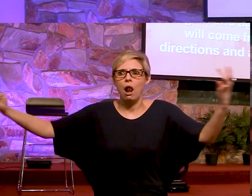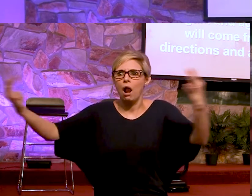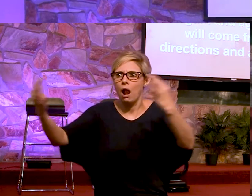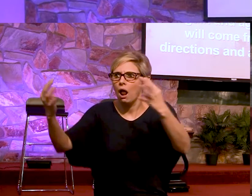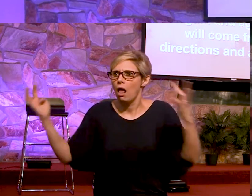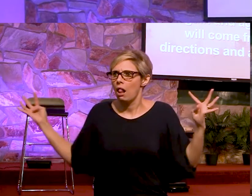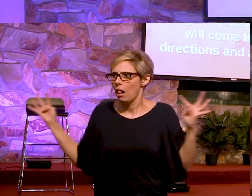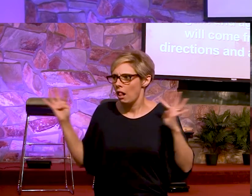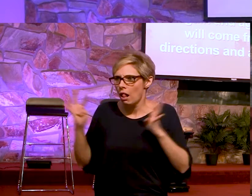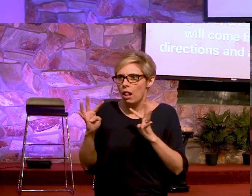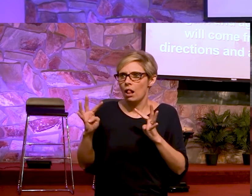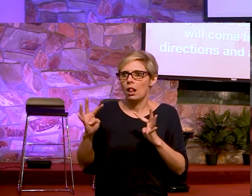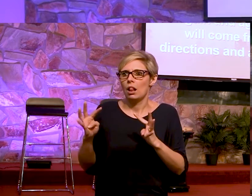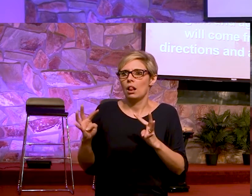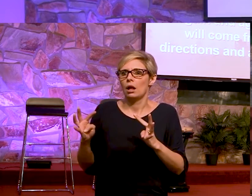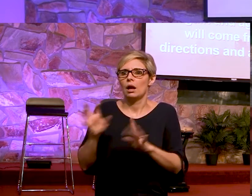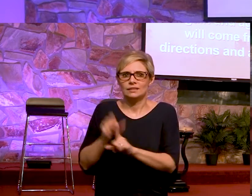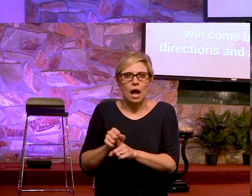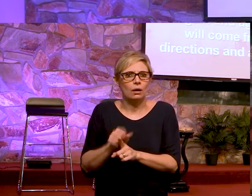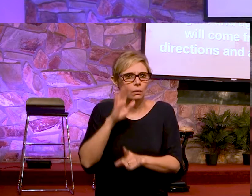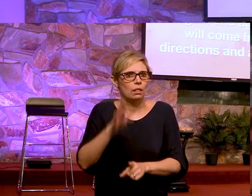attack us.